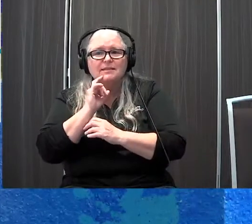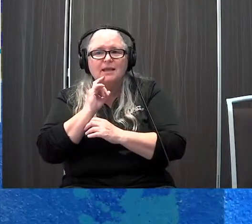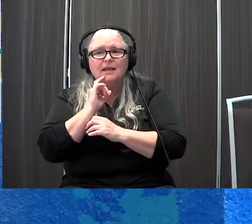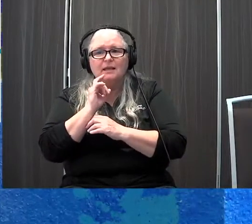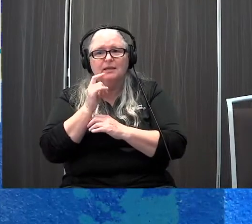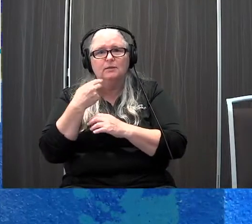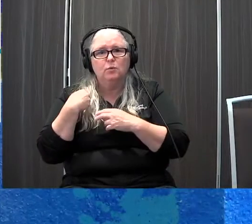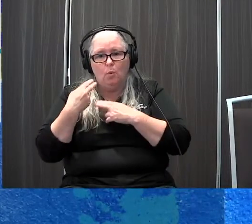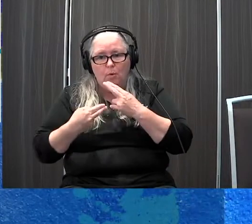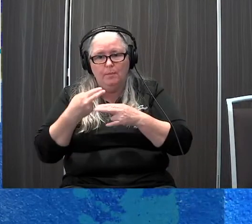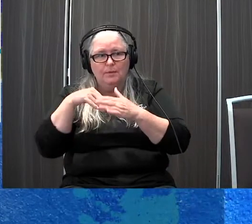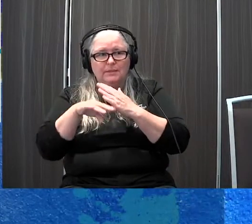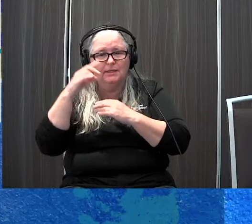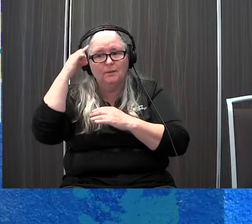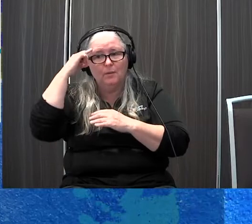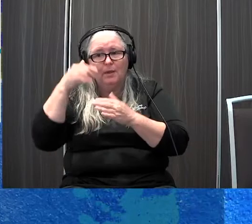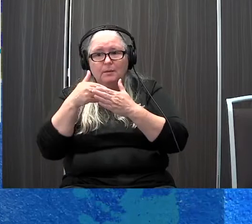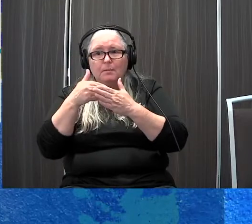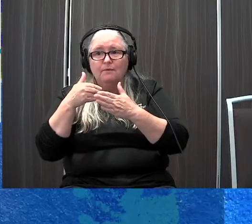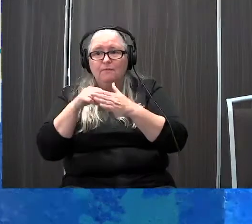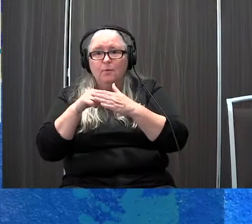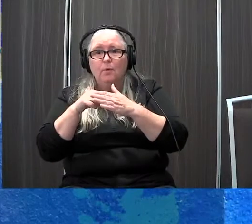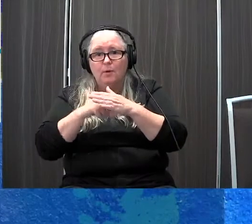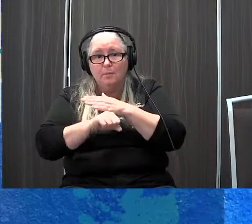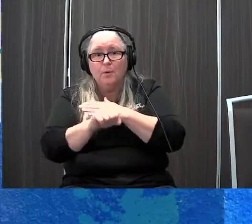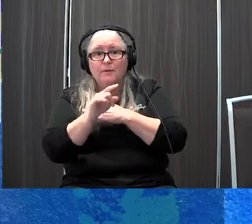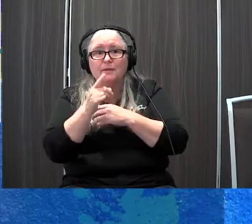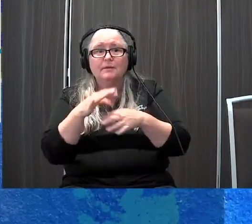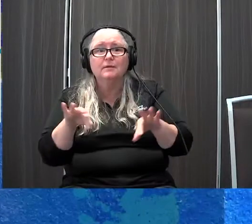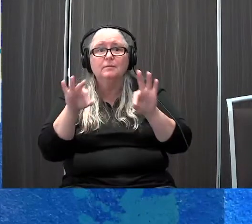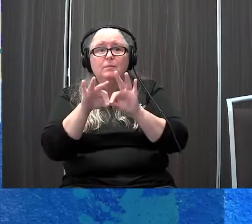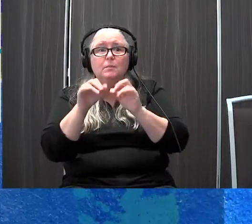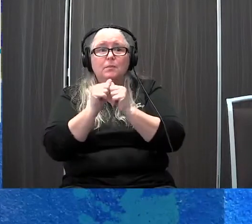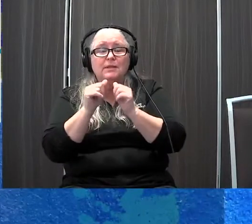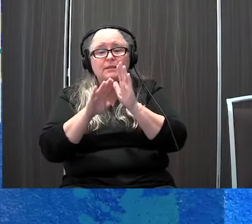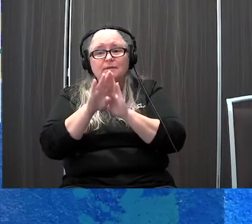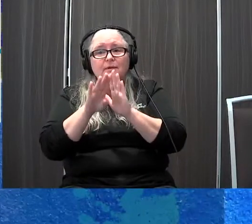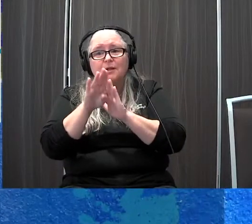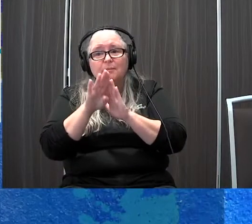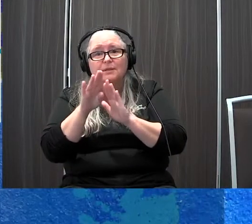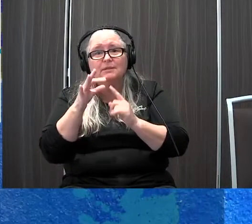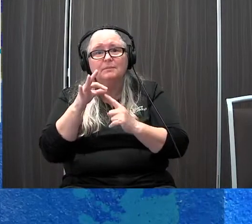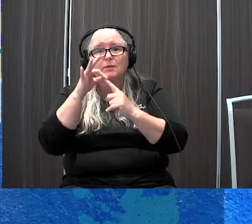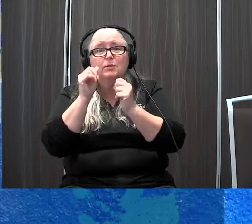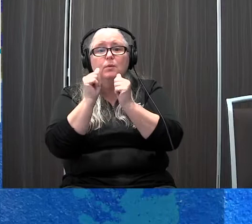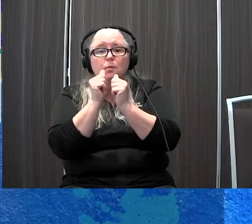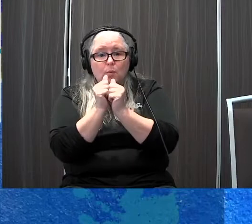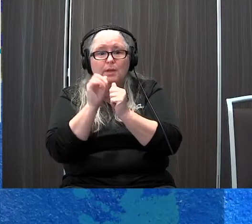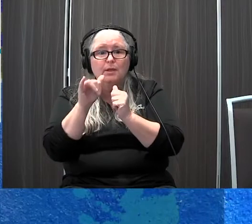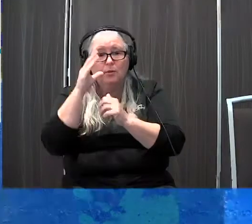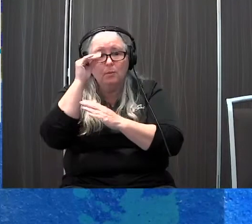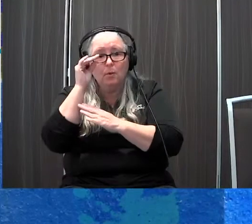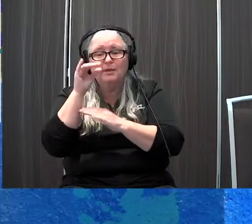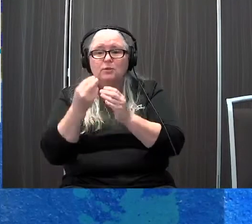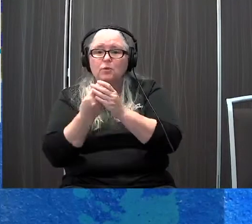even before birth, they're really important for the development, particularly in boys, in terms of the growth of the penis and the descent